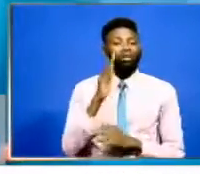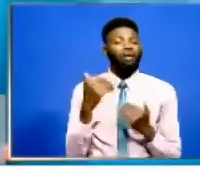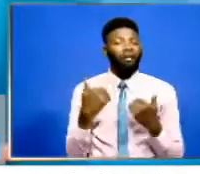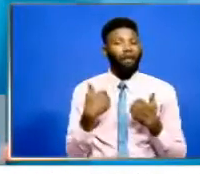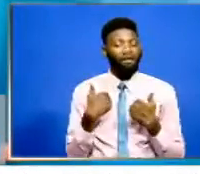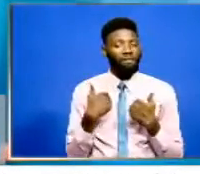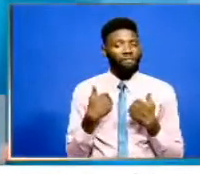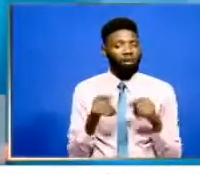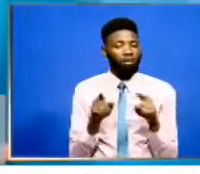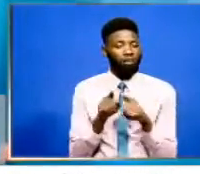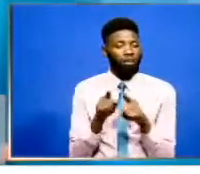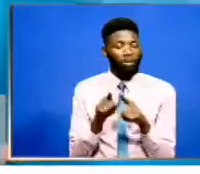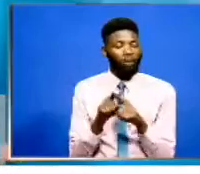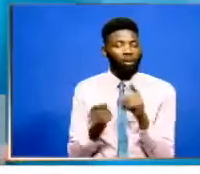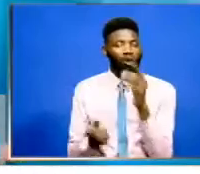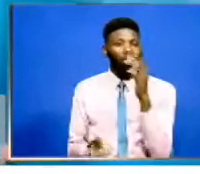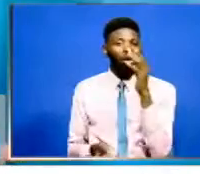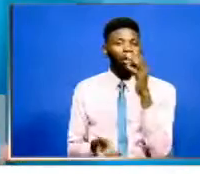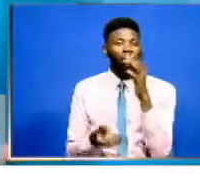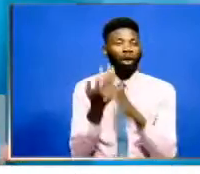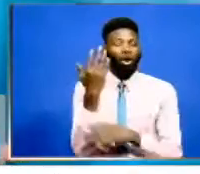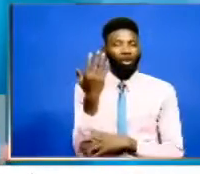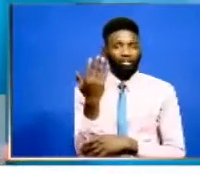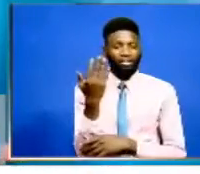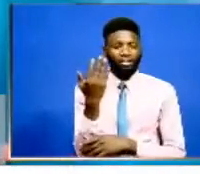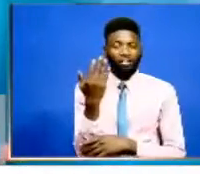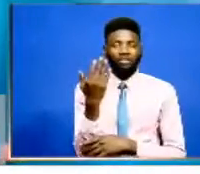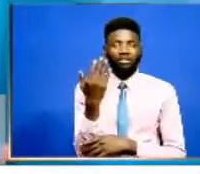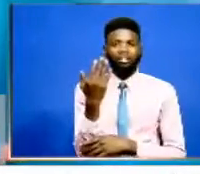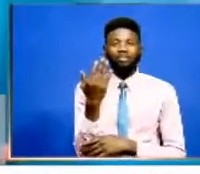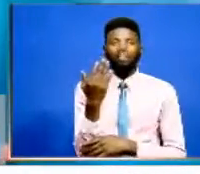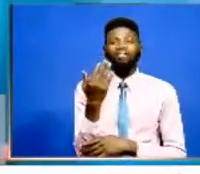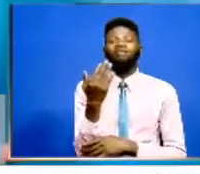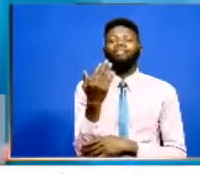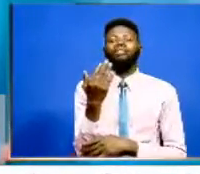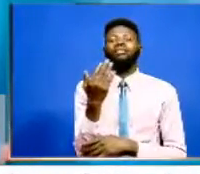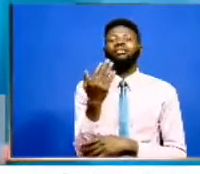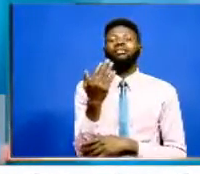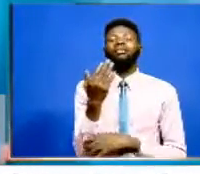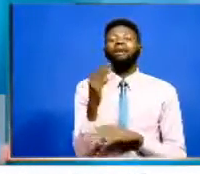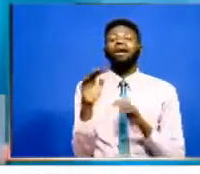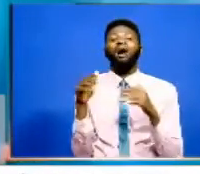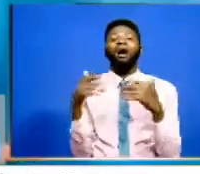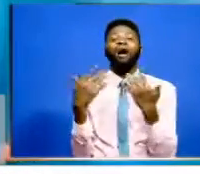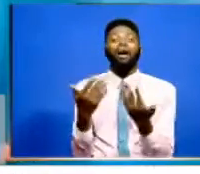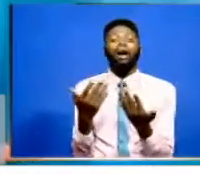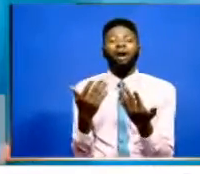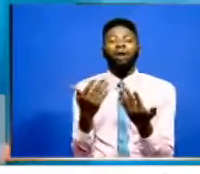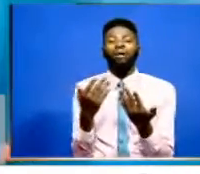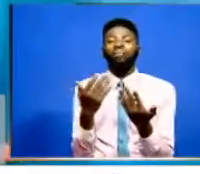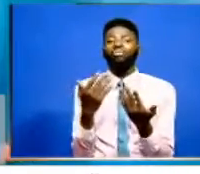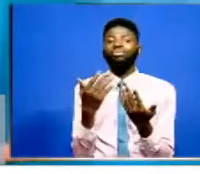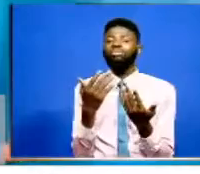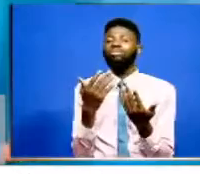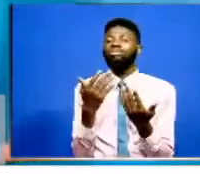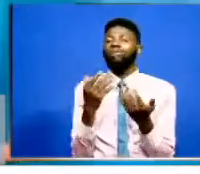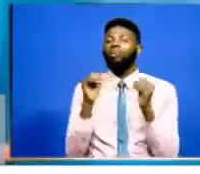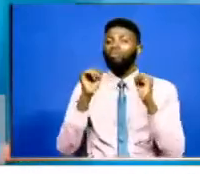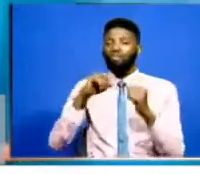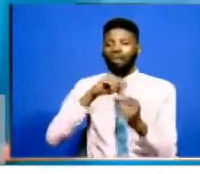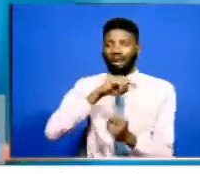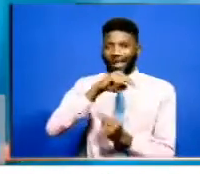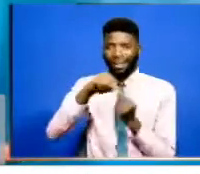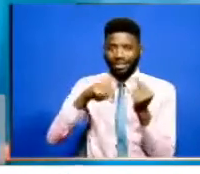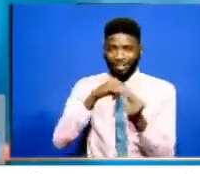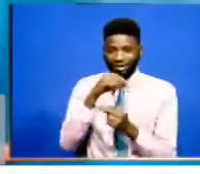of a synthesis report on making peace with nature, which really is